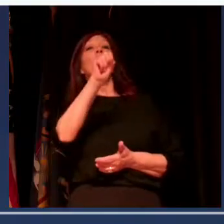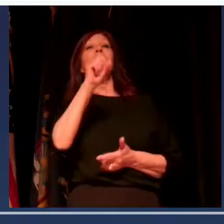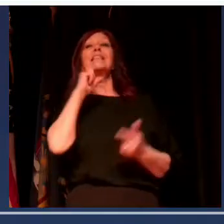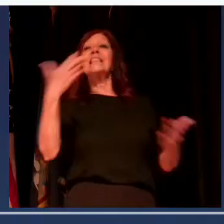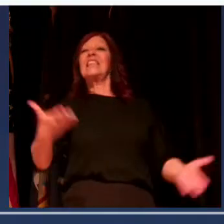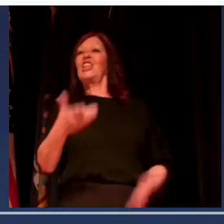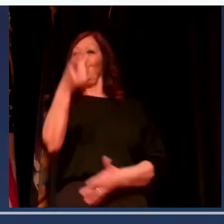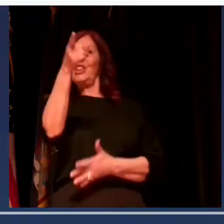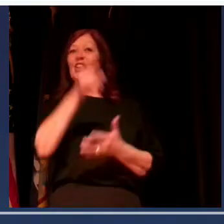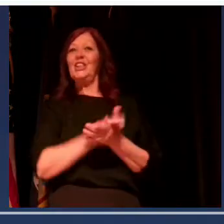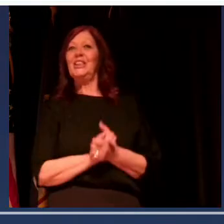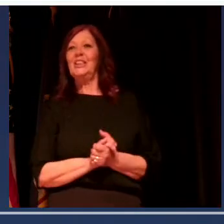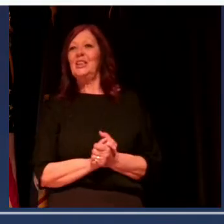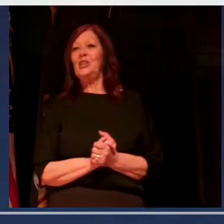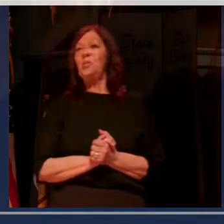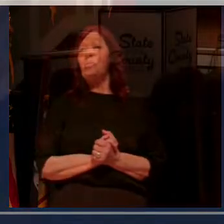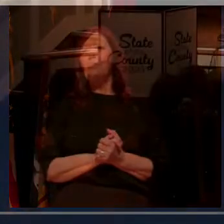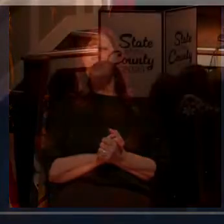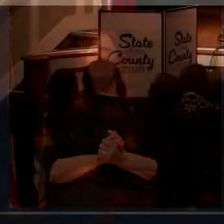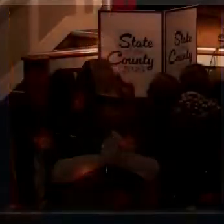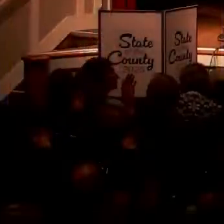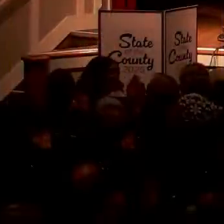today.